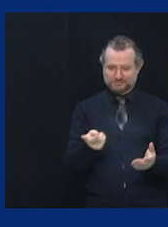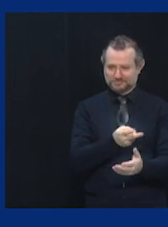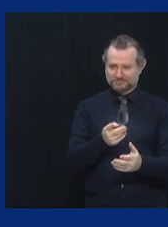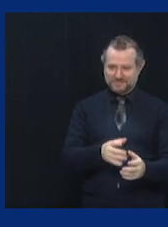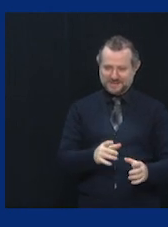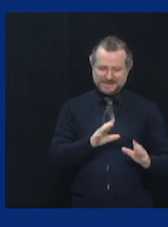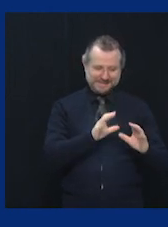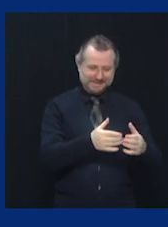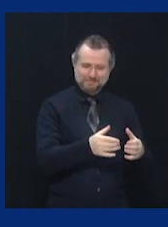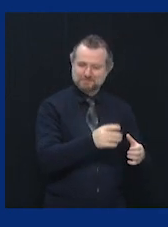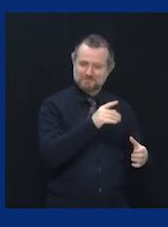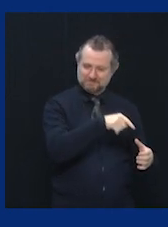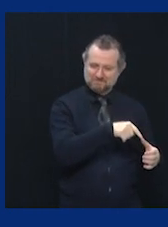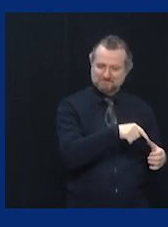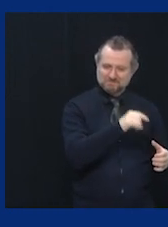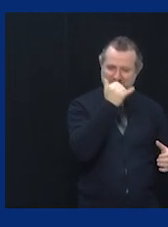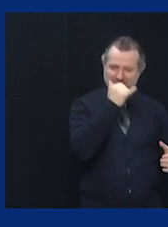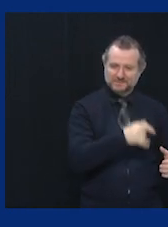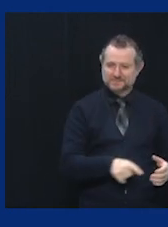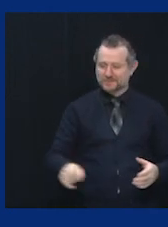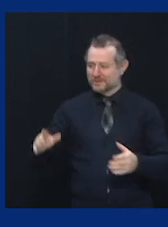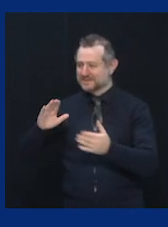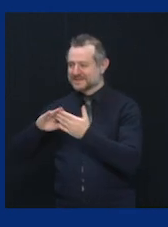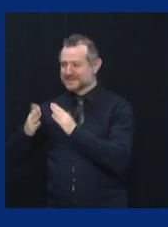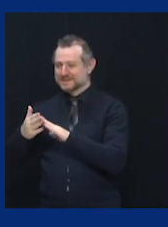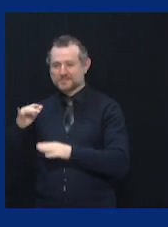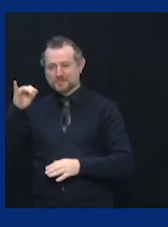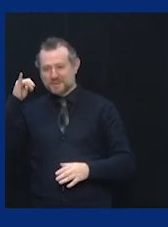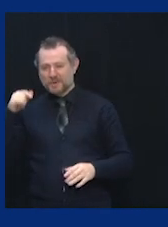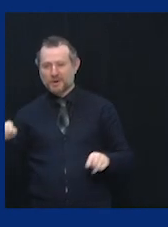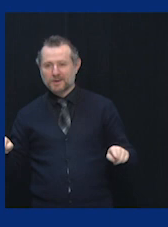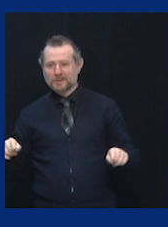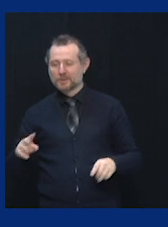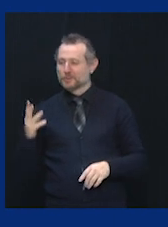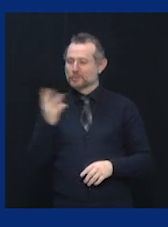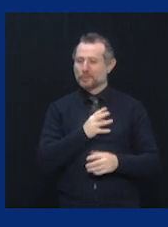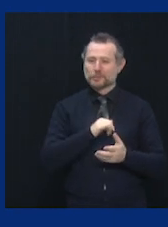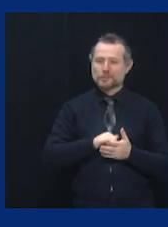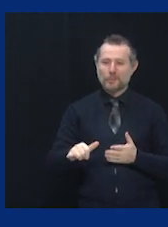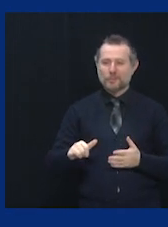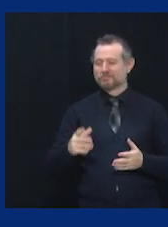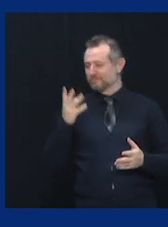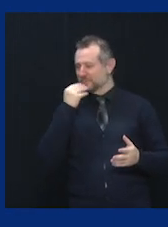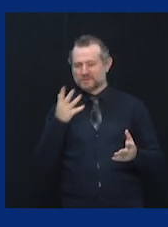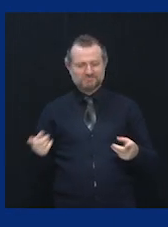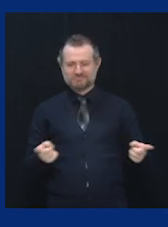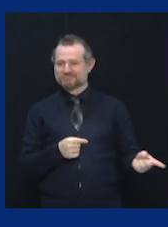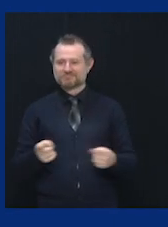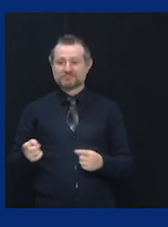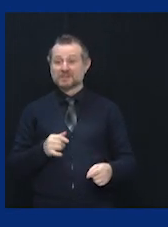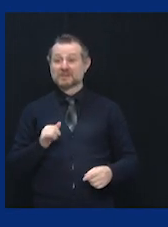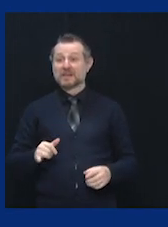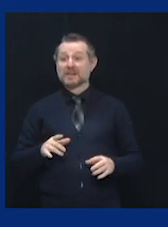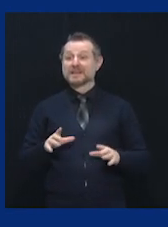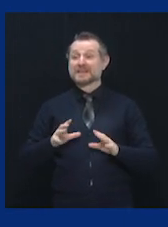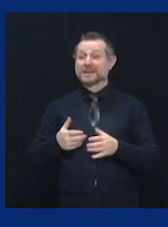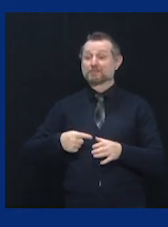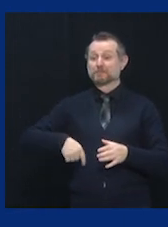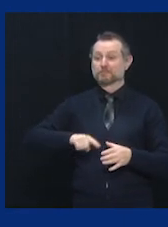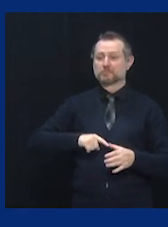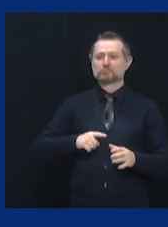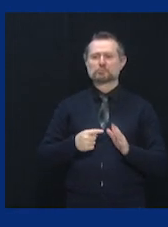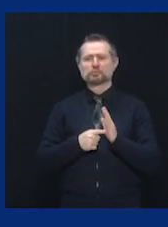team and the city, the county, Western New York, really. The team symbolizes